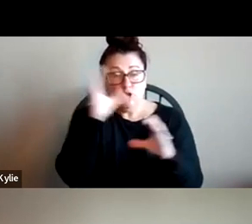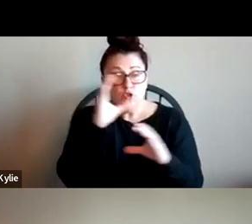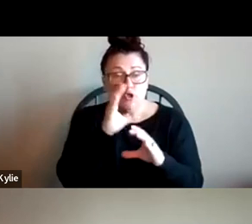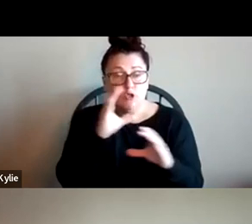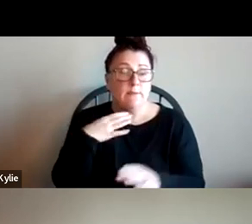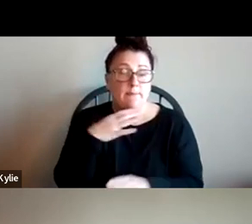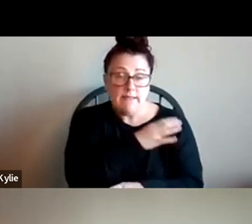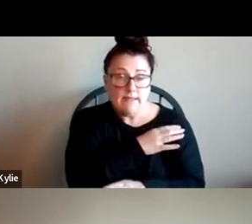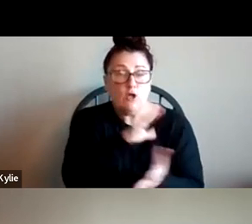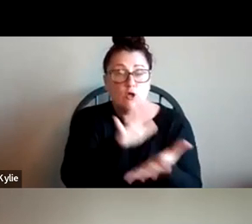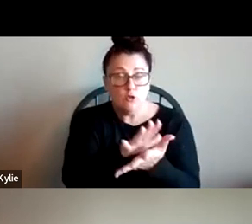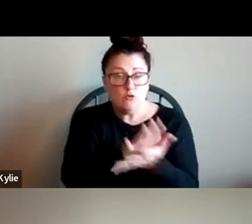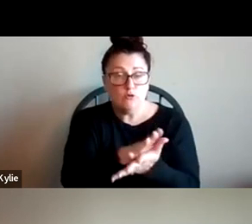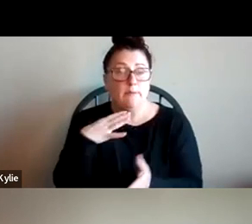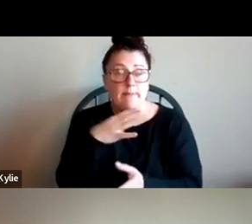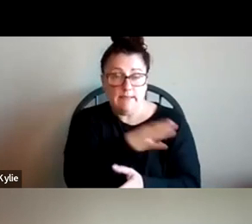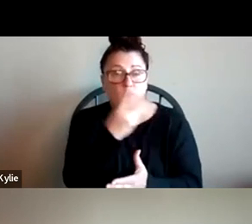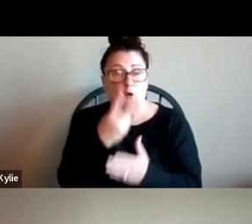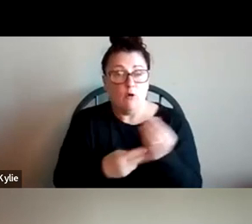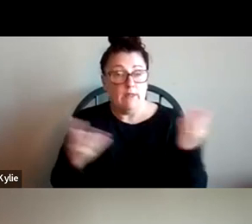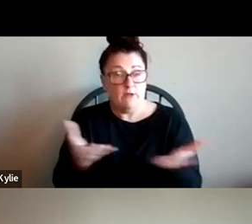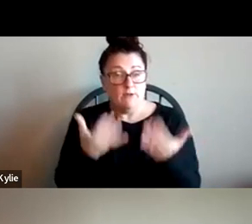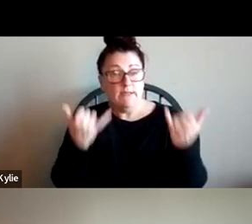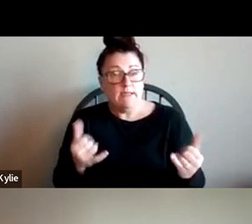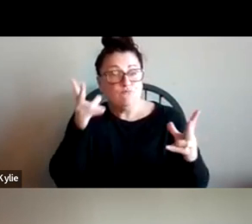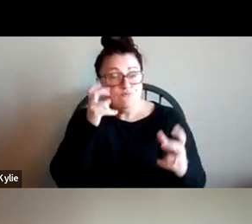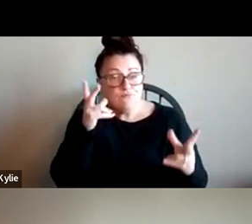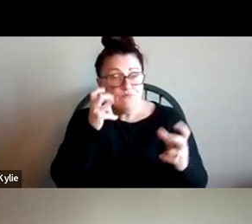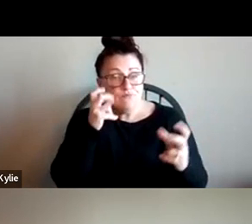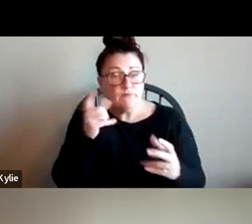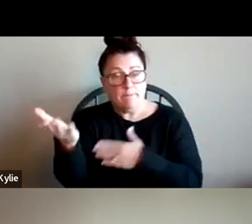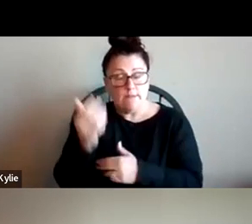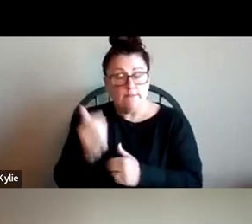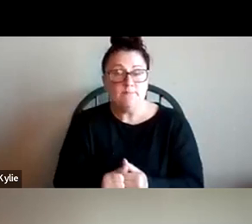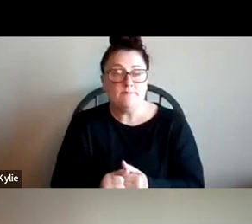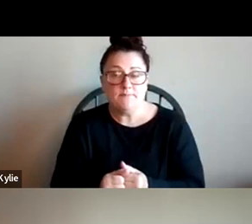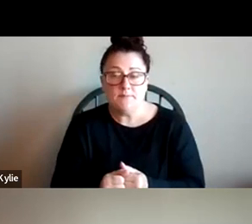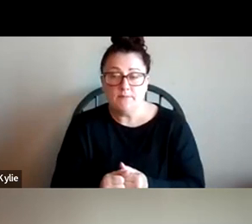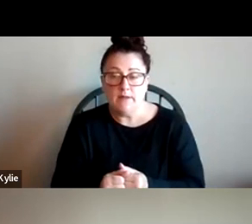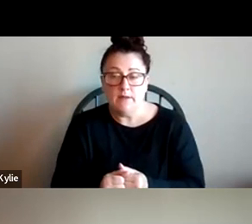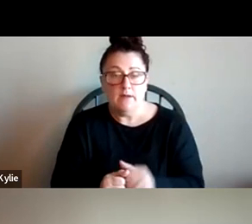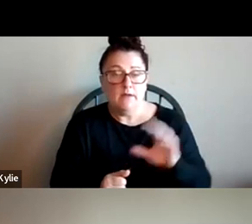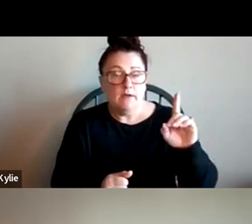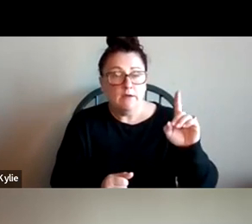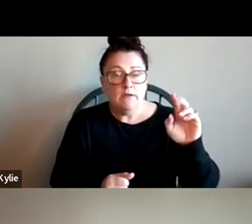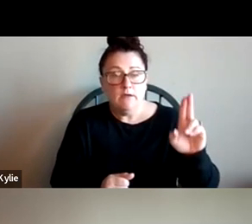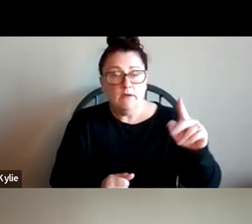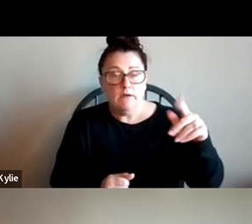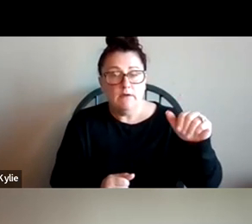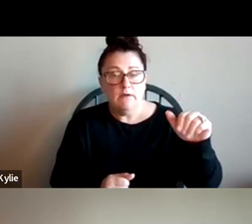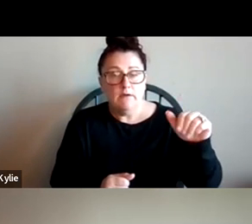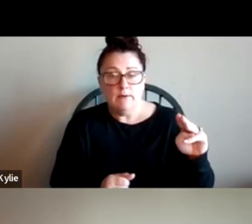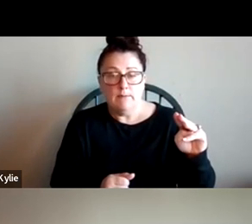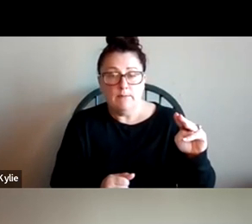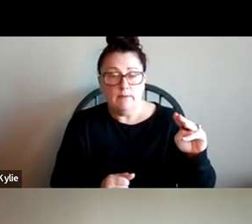committee and school committee who are present to hear from you this morning. Dr. Pam